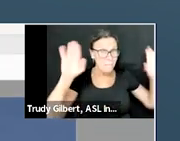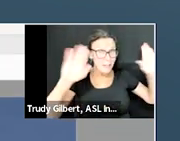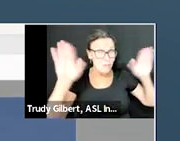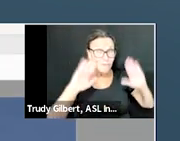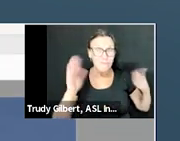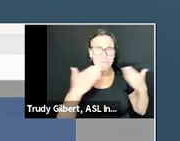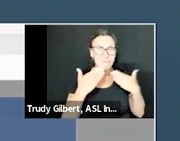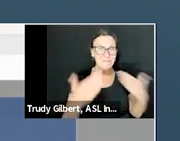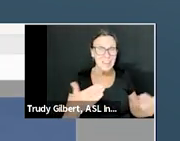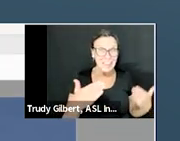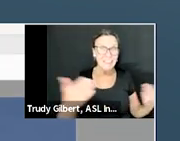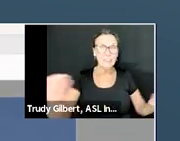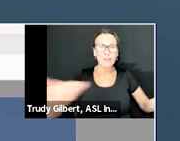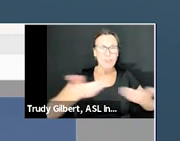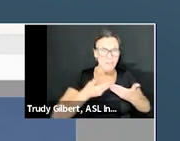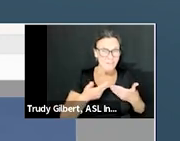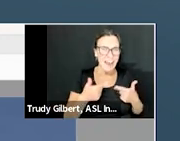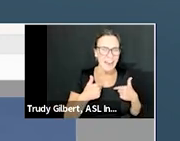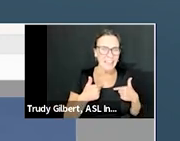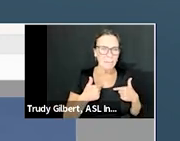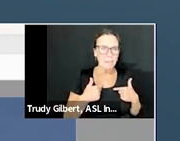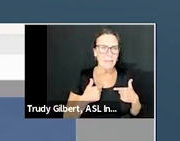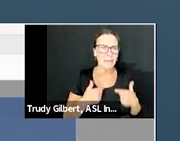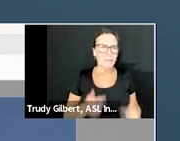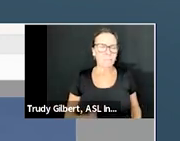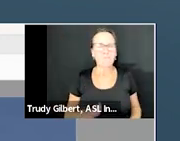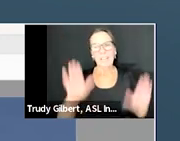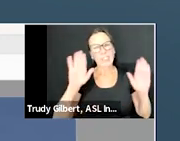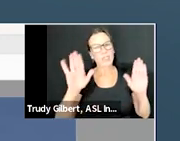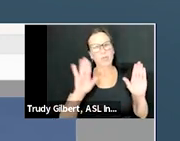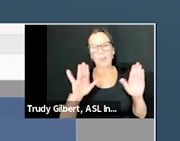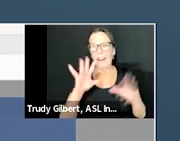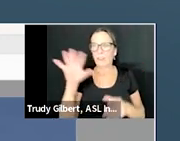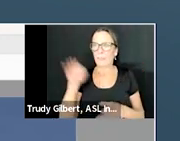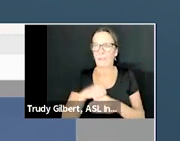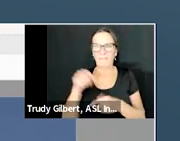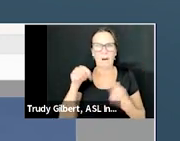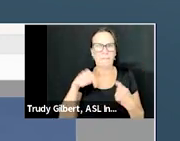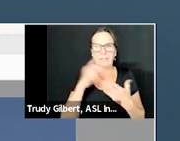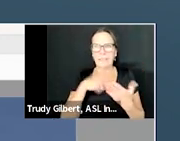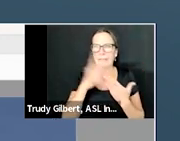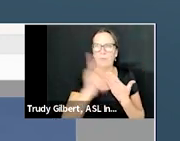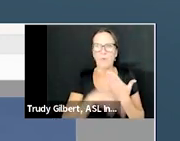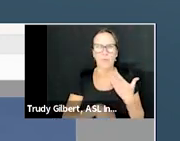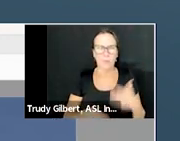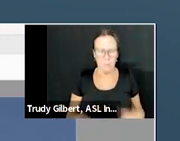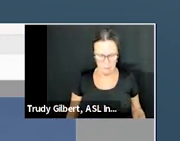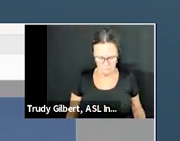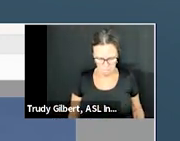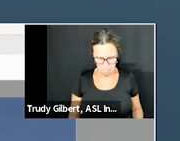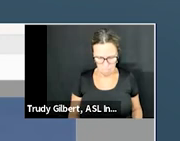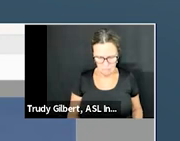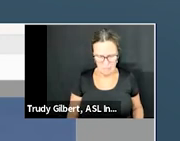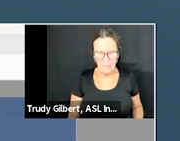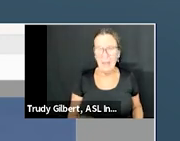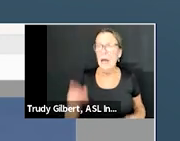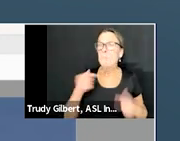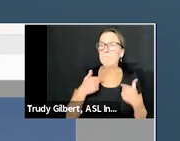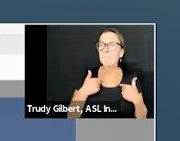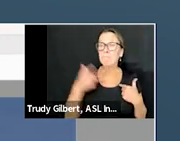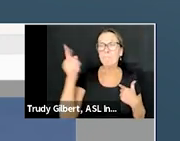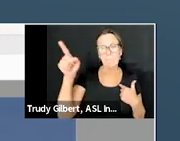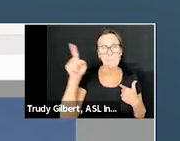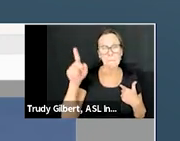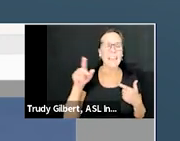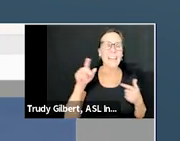for having me. Great to be part of this program. So as Jeremy mentioned, I'm an attorney at the